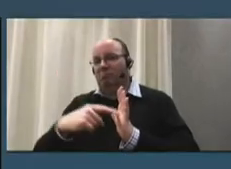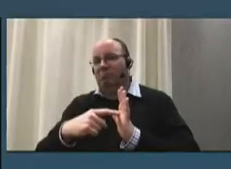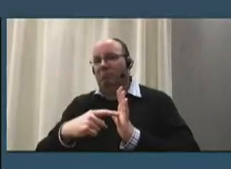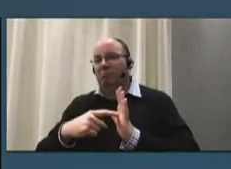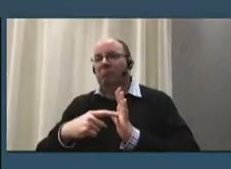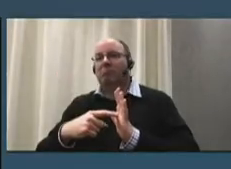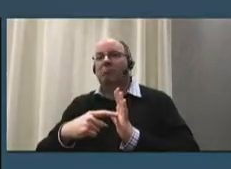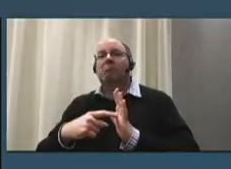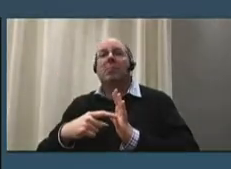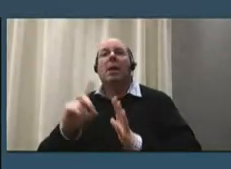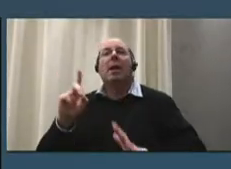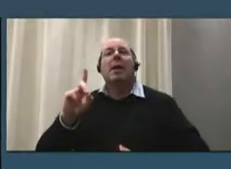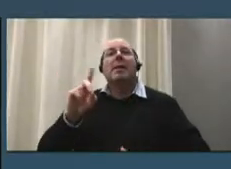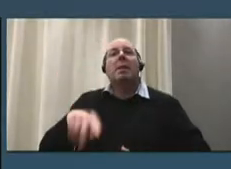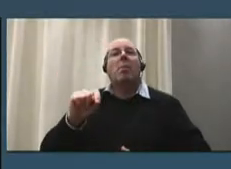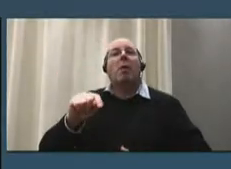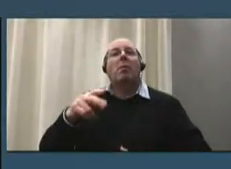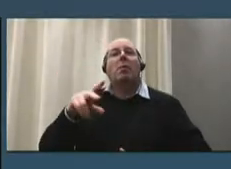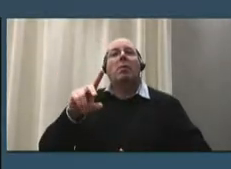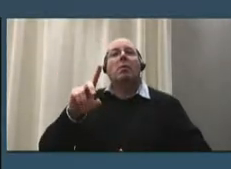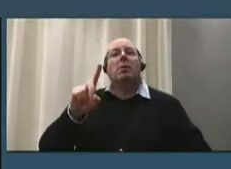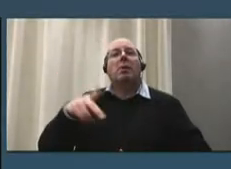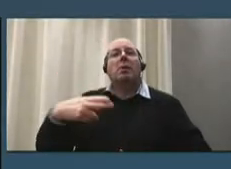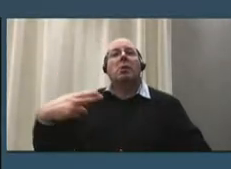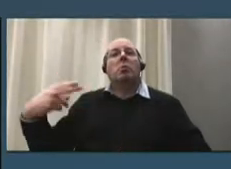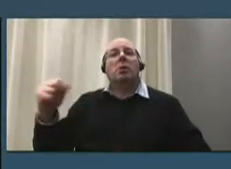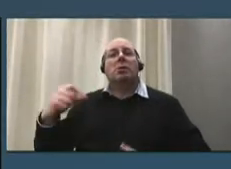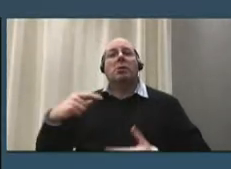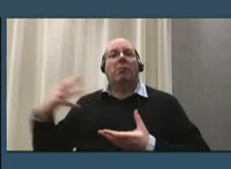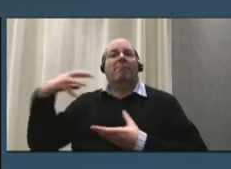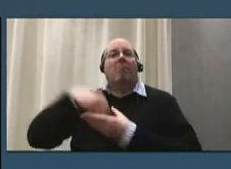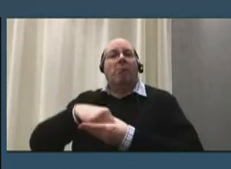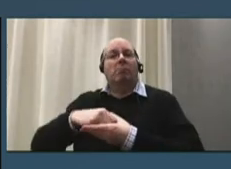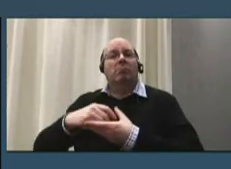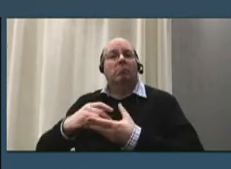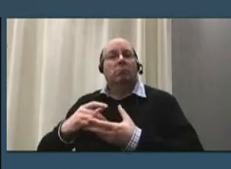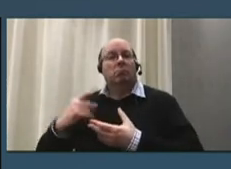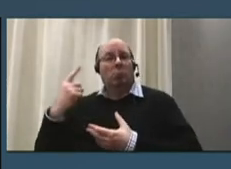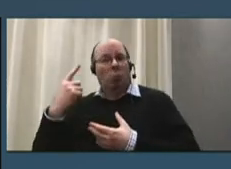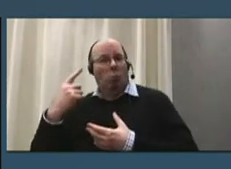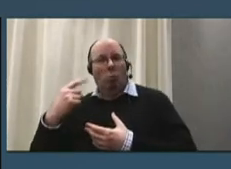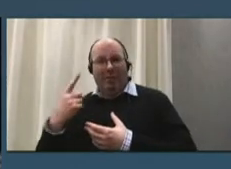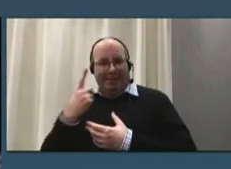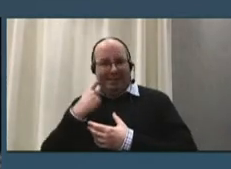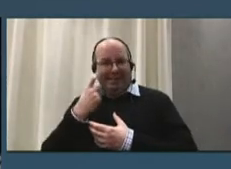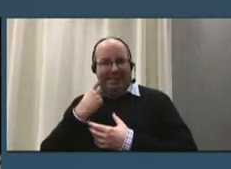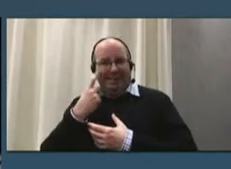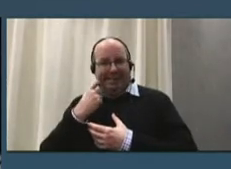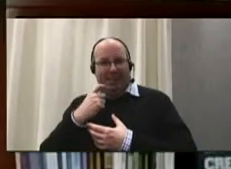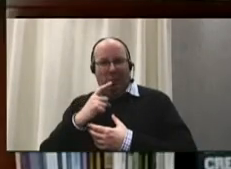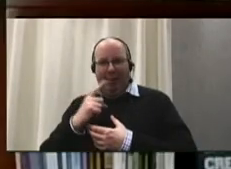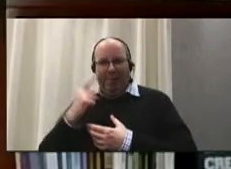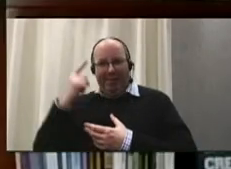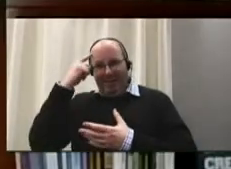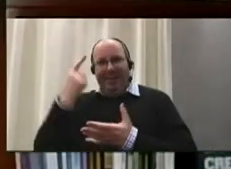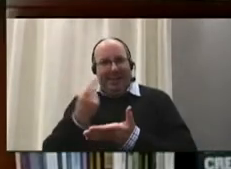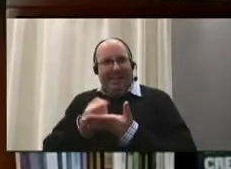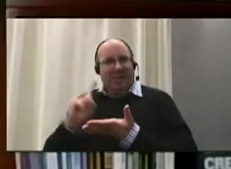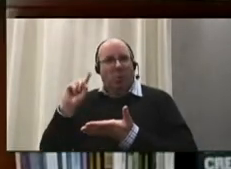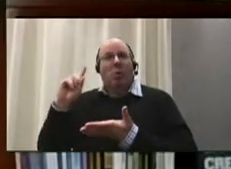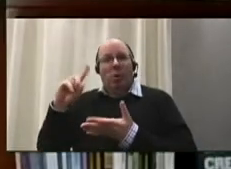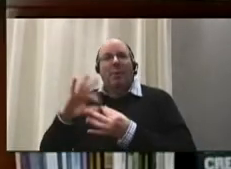Human Services since we've started with this pandemic. And this one was most recently, actually as recently as last week, when the Department of Health and Human